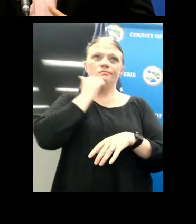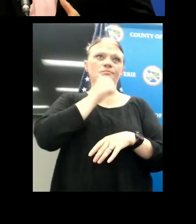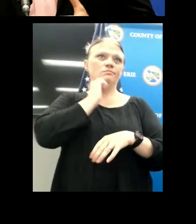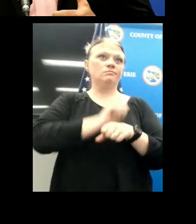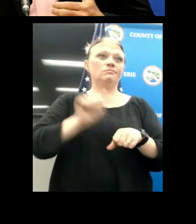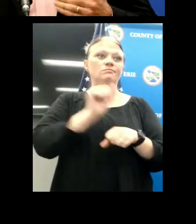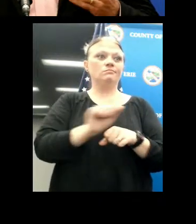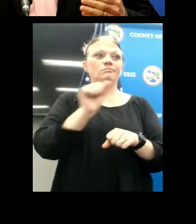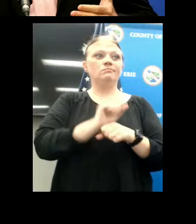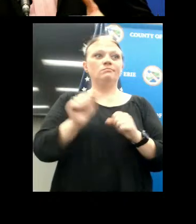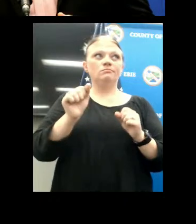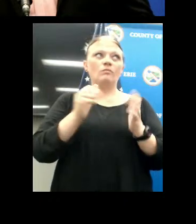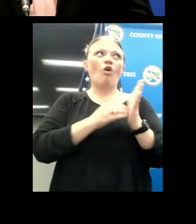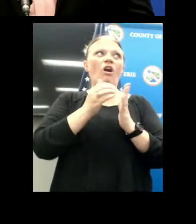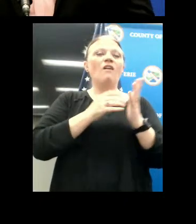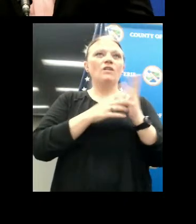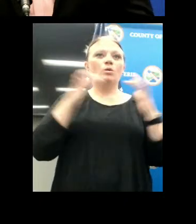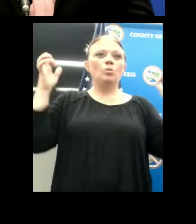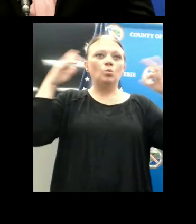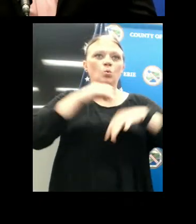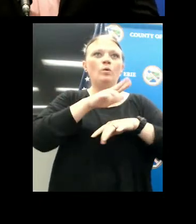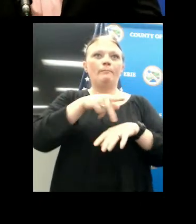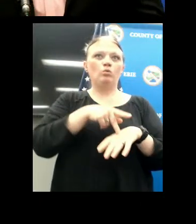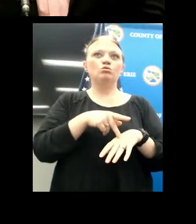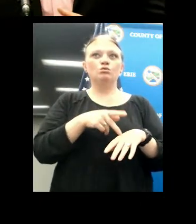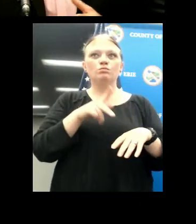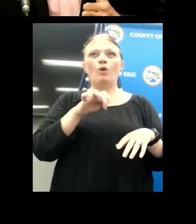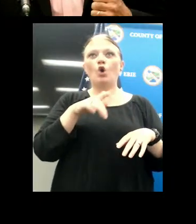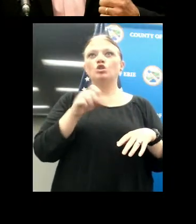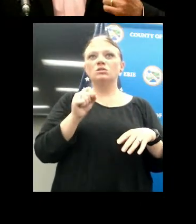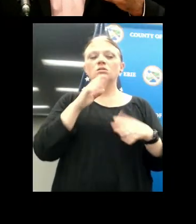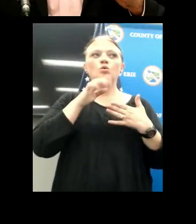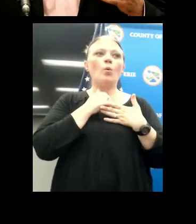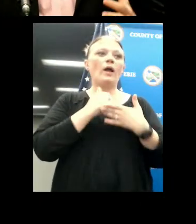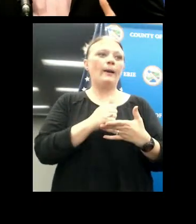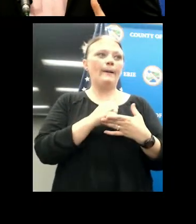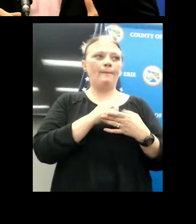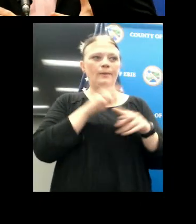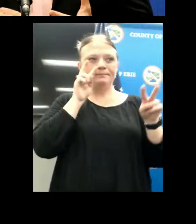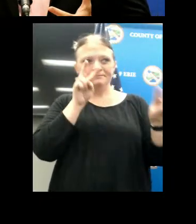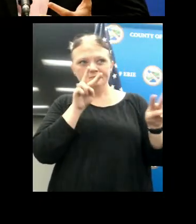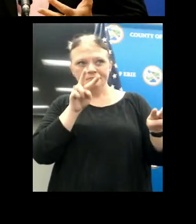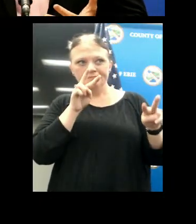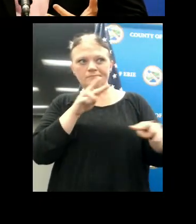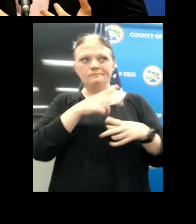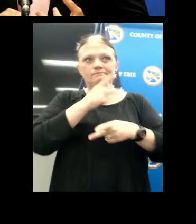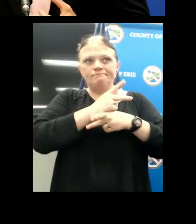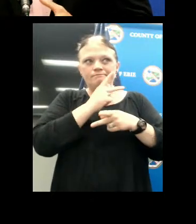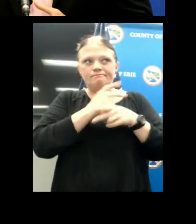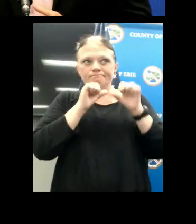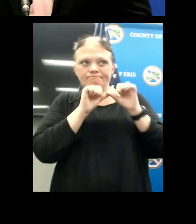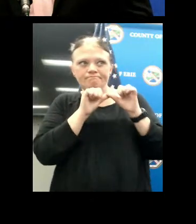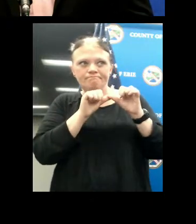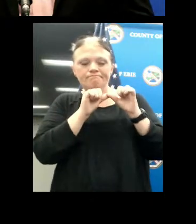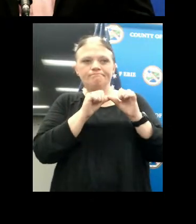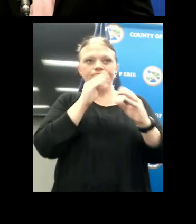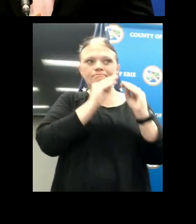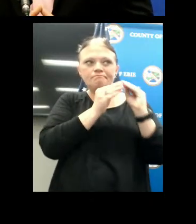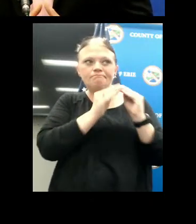to, oftentimes in overcrowded parks, to help monitor, maintain, and